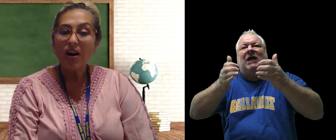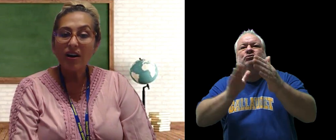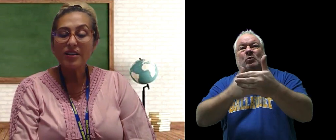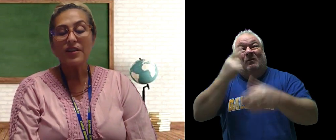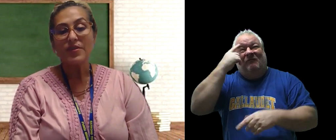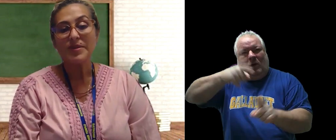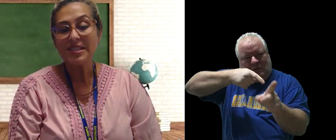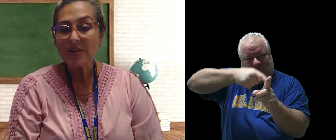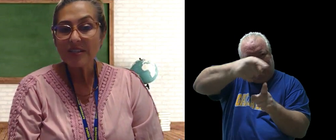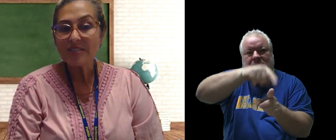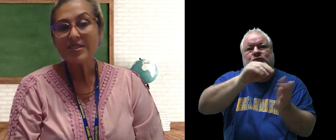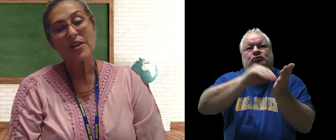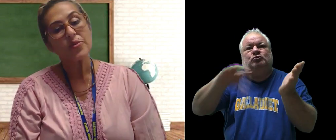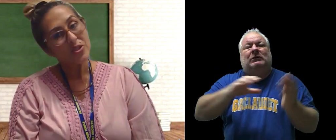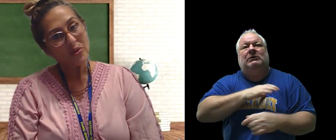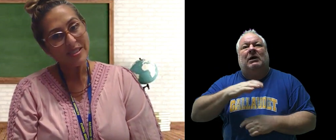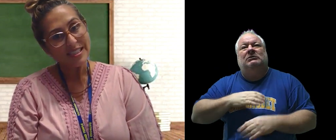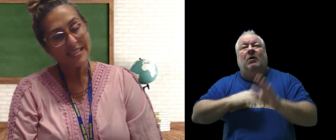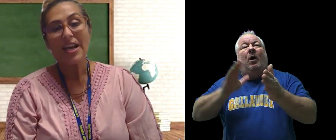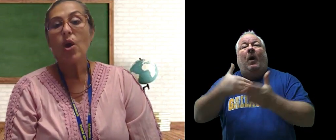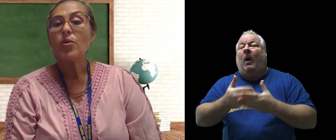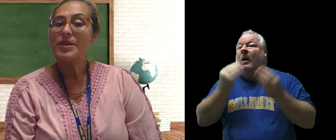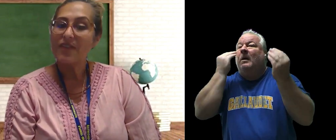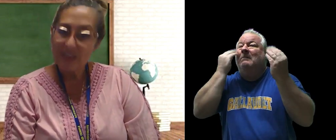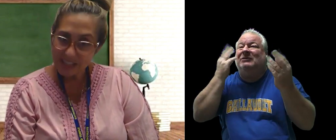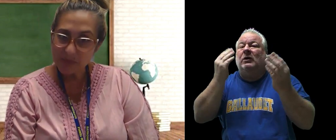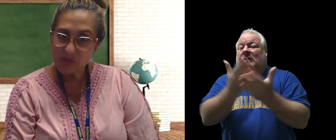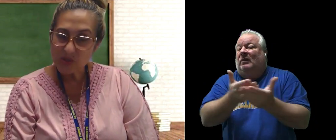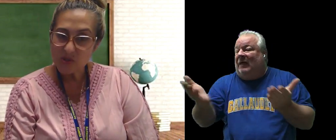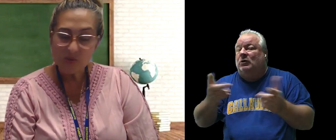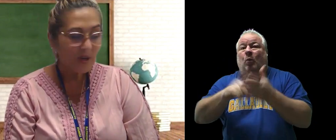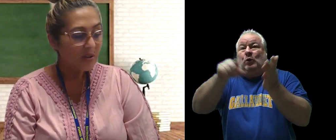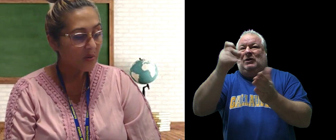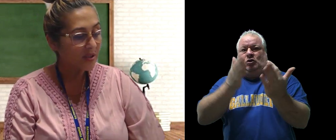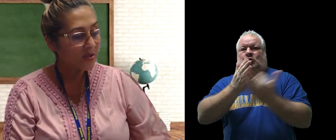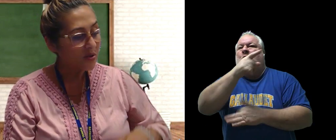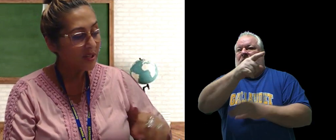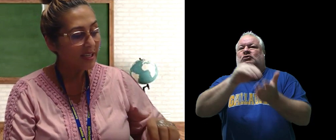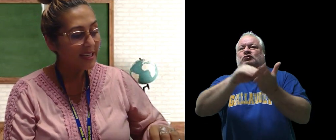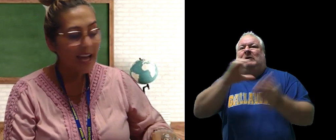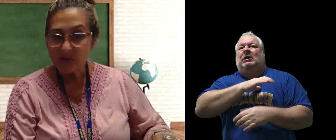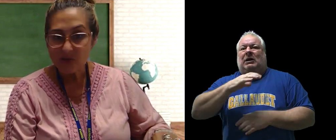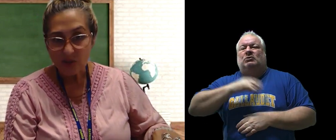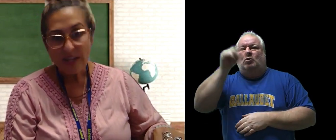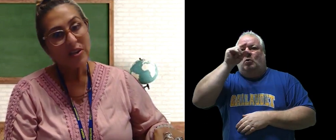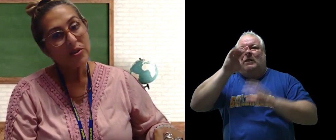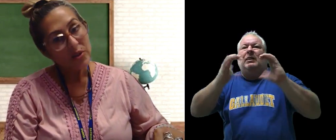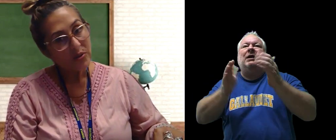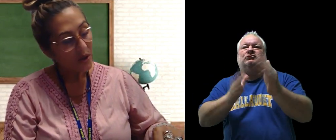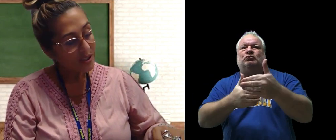So all of the materials and resources will be available to you through the Student